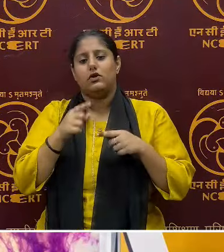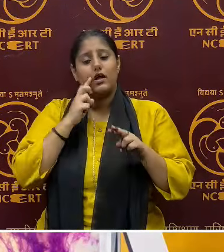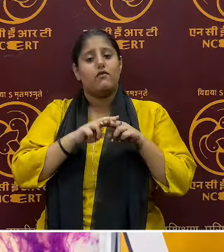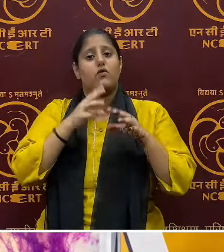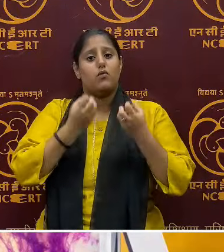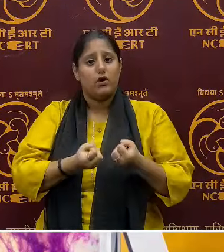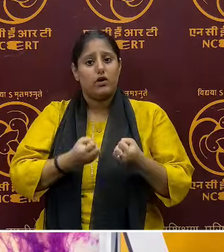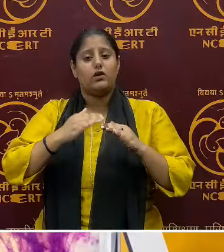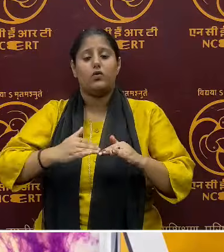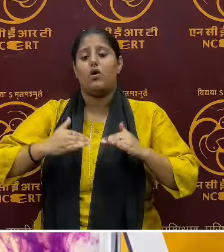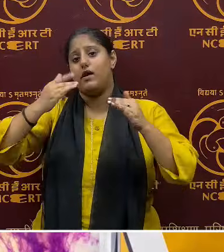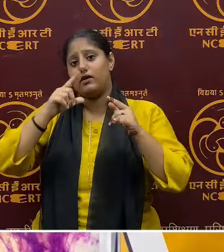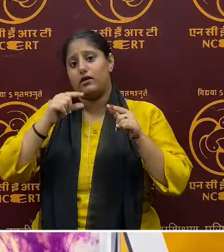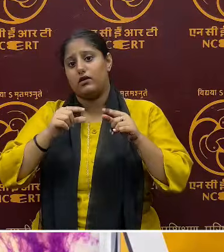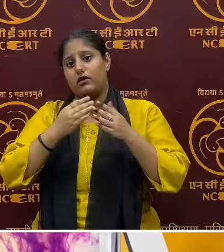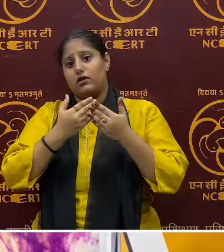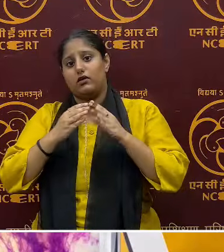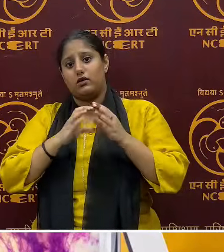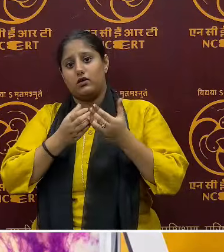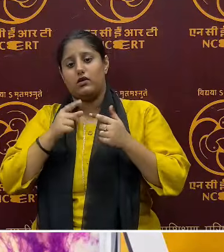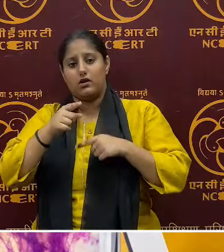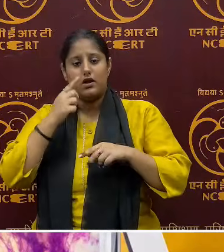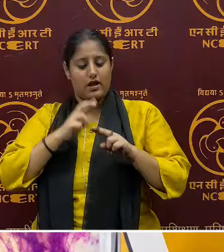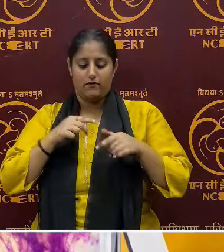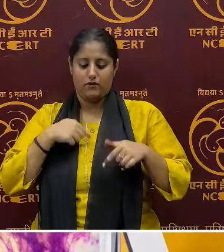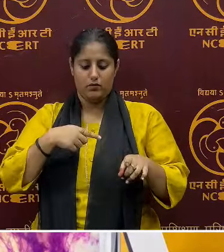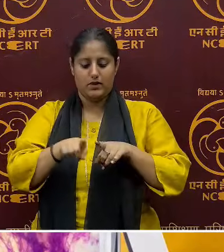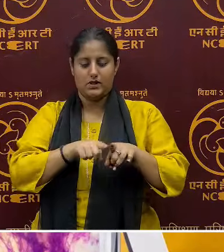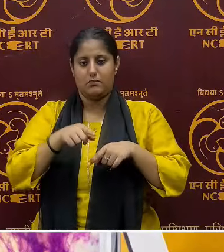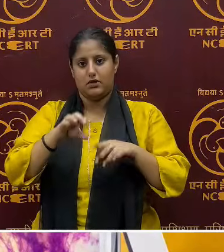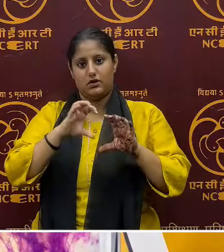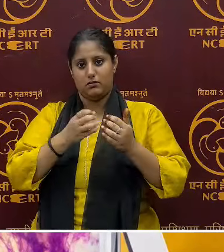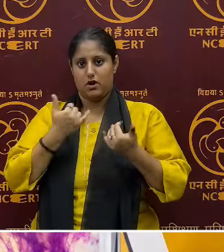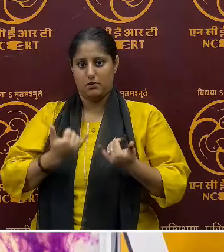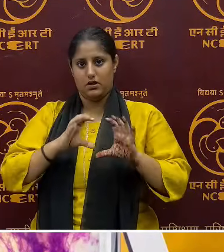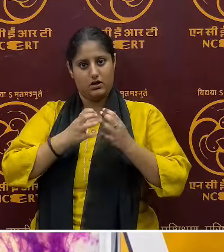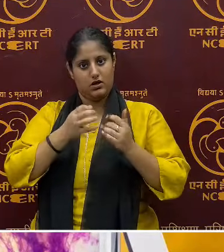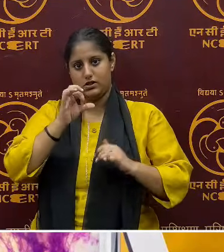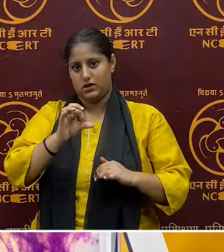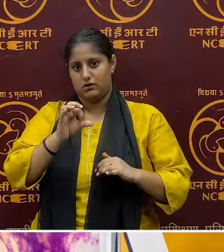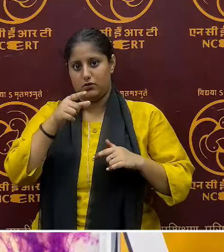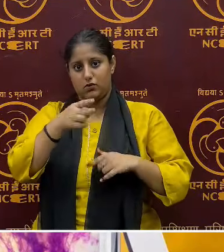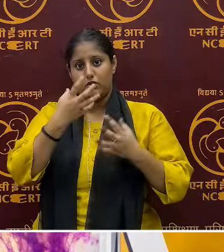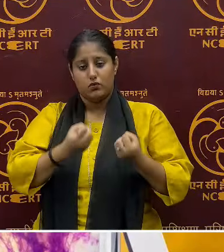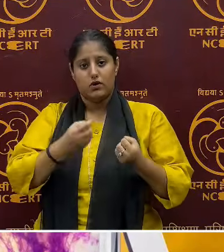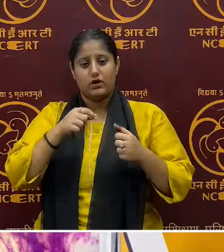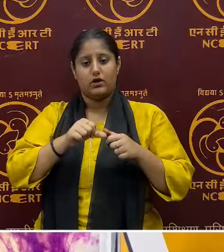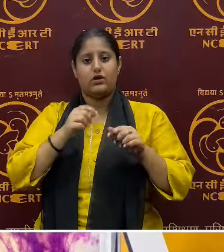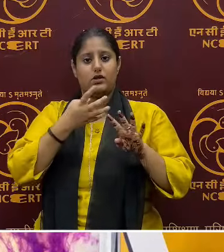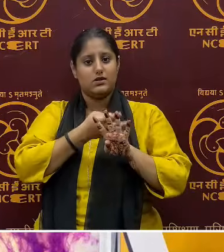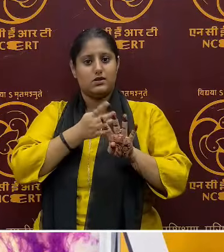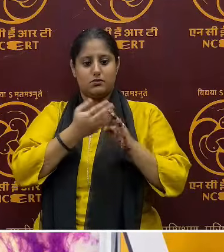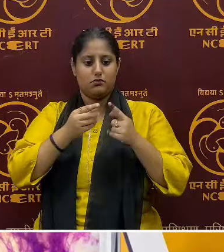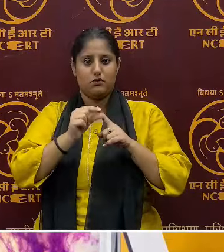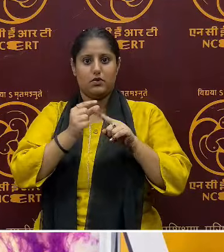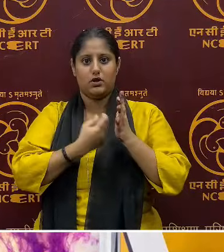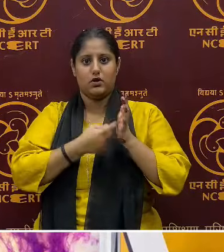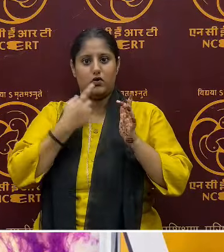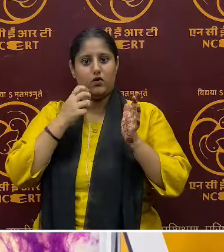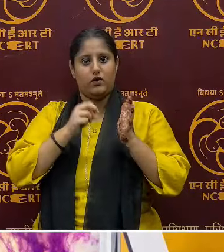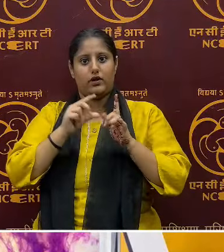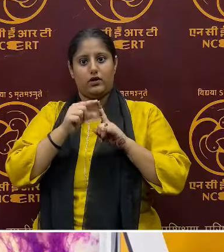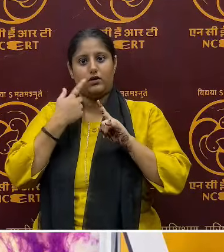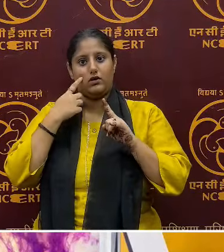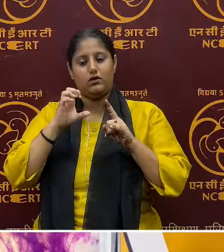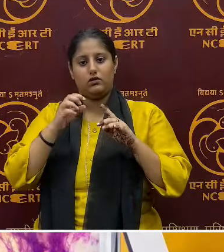of higher class, for example, you are in class 9th, now you want to study of the periodic table which is available in grade